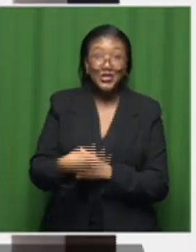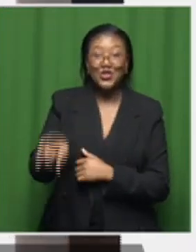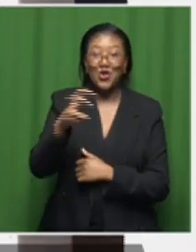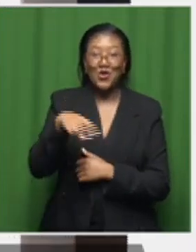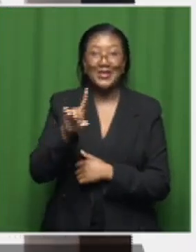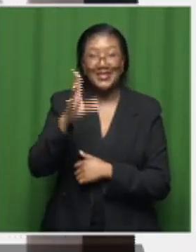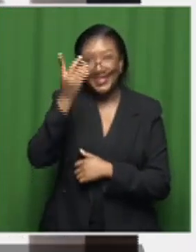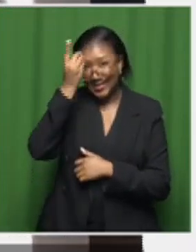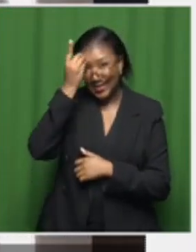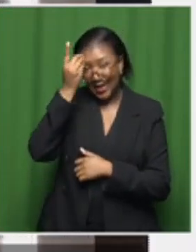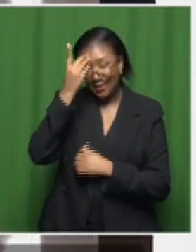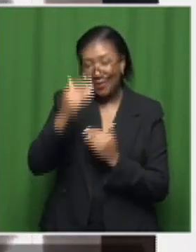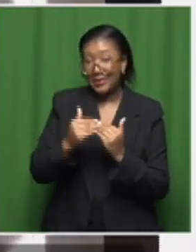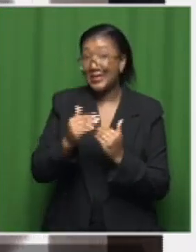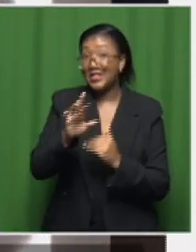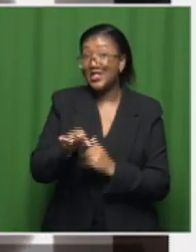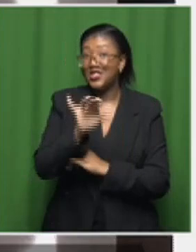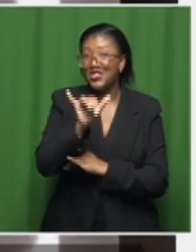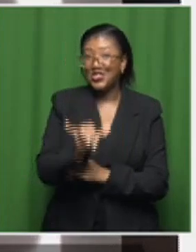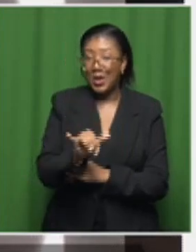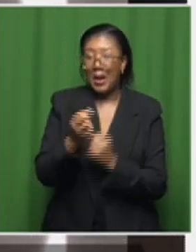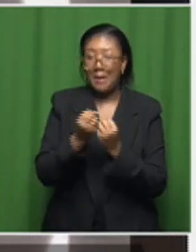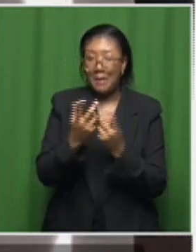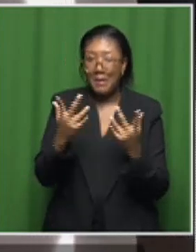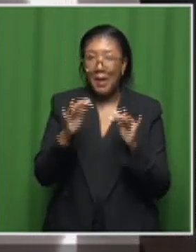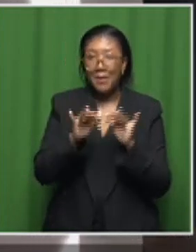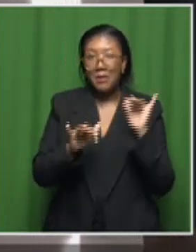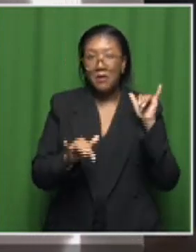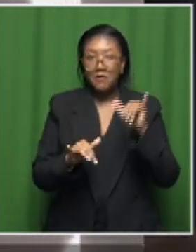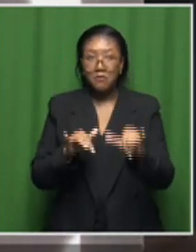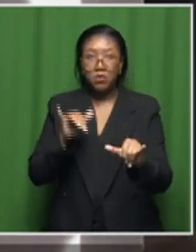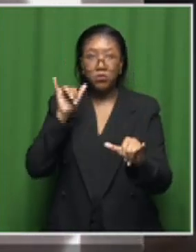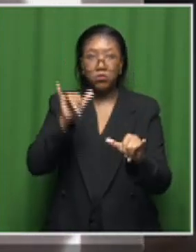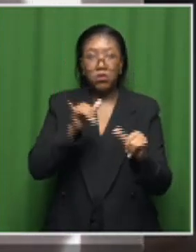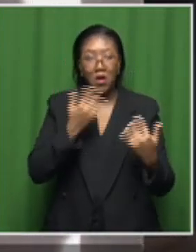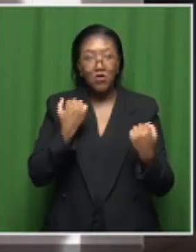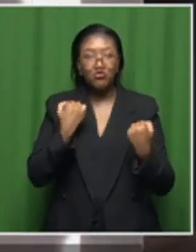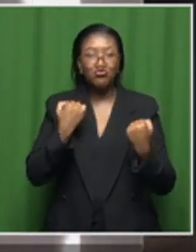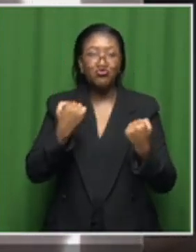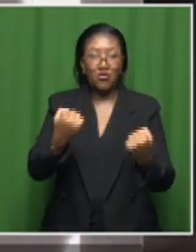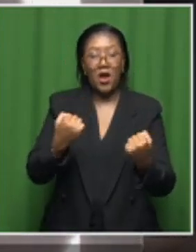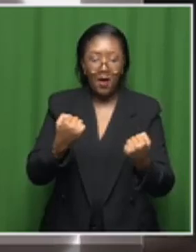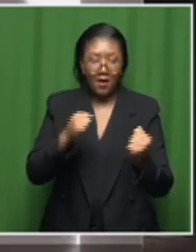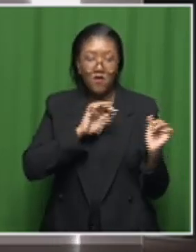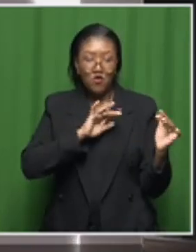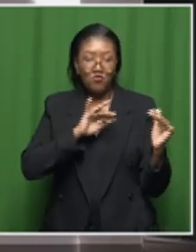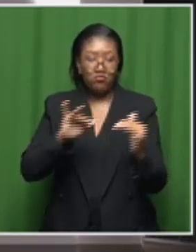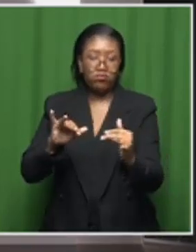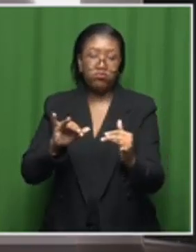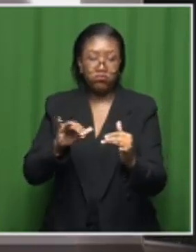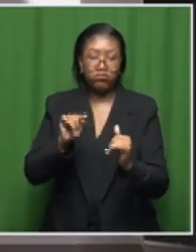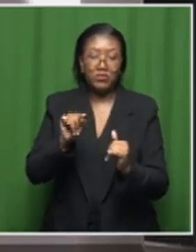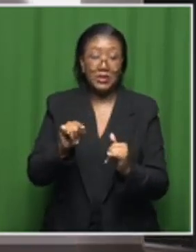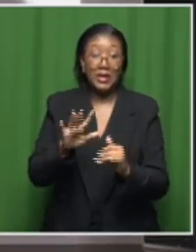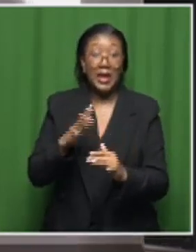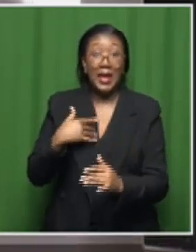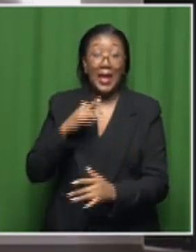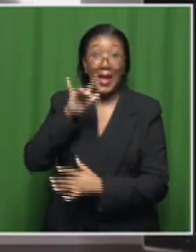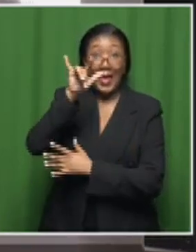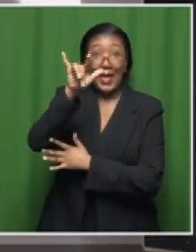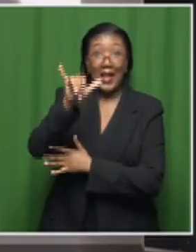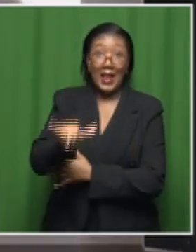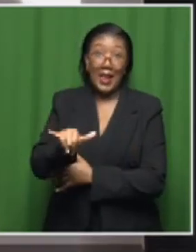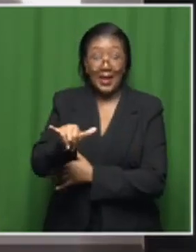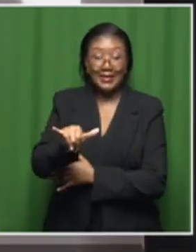Durban experiences during this time, because wow, it is full in Durban. It really is. When I landed, spoke to the car hire guys, they